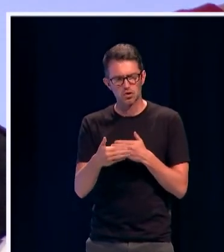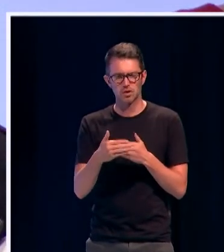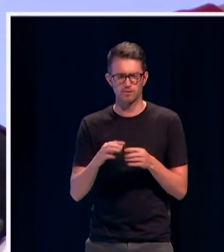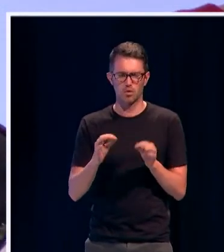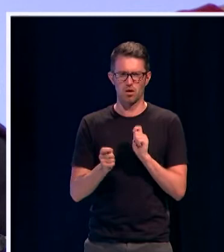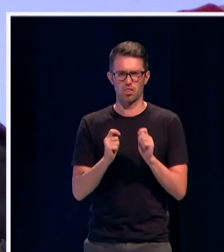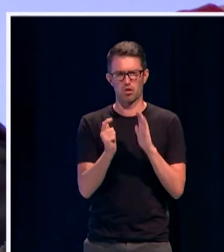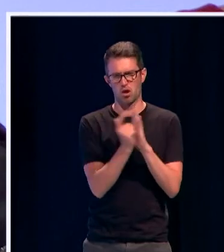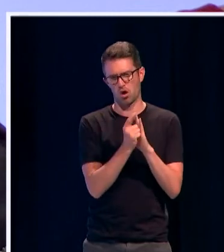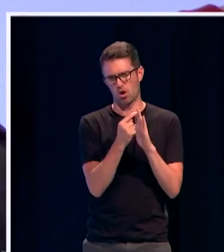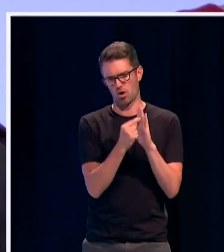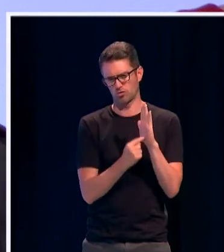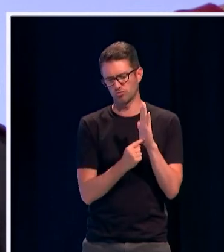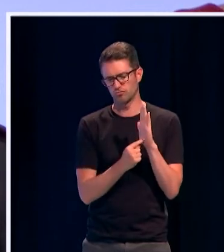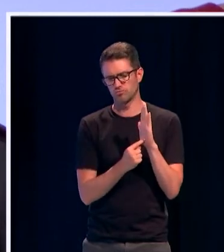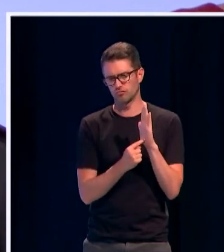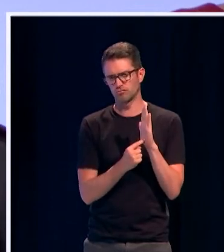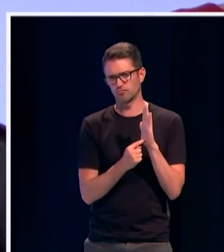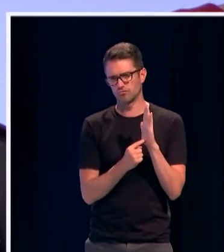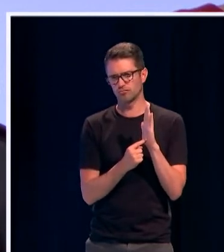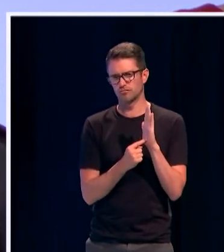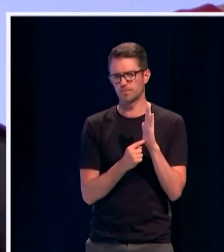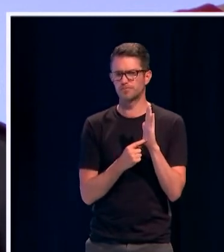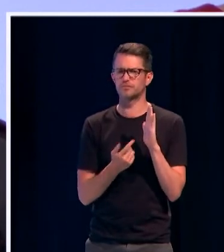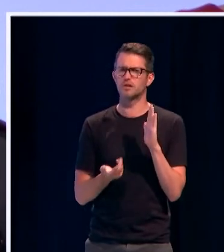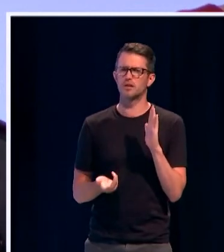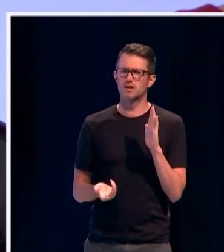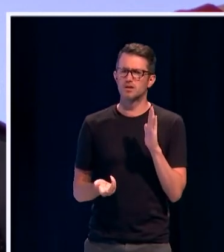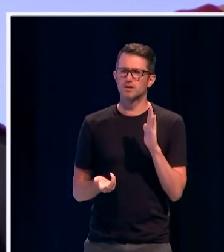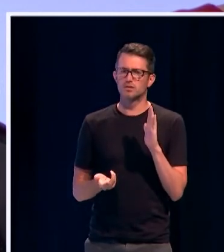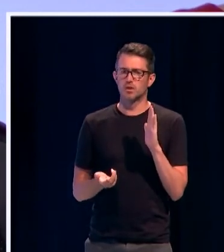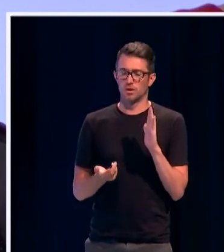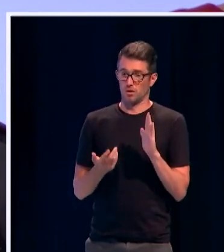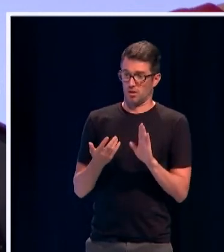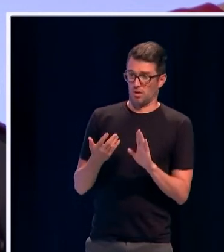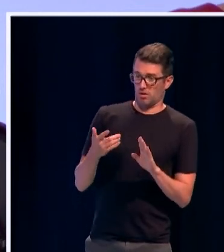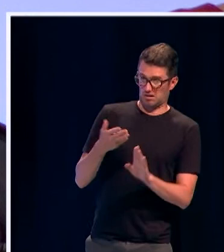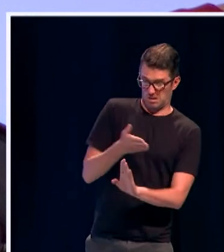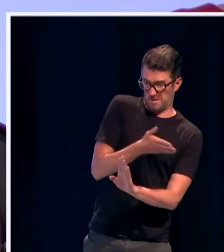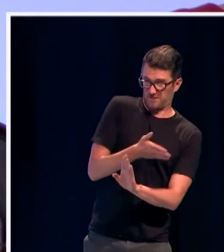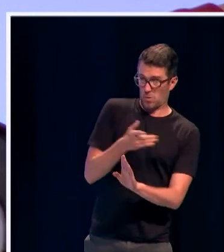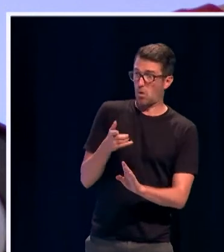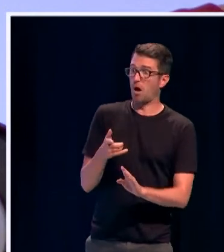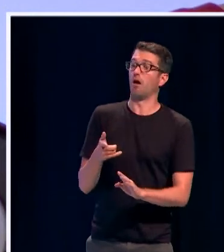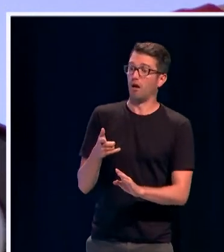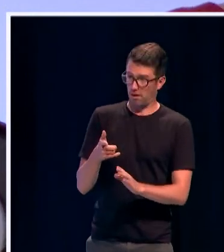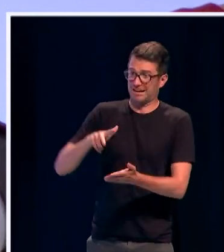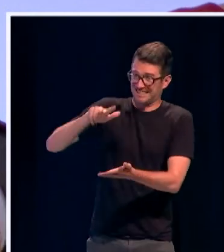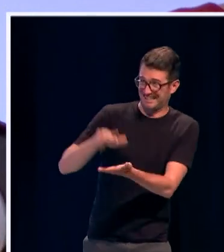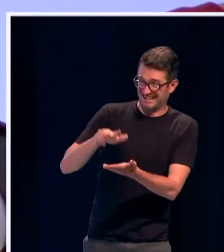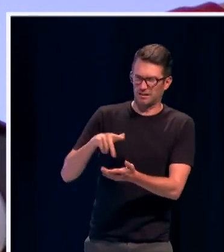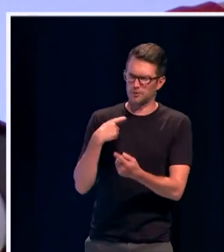inclusive. They consult with the Federation of Organization of Disabled People